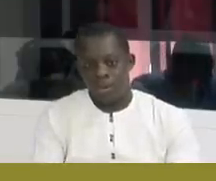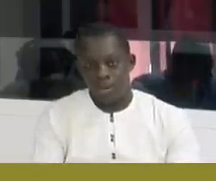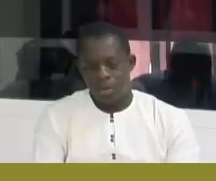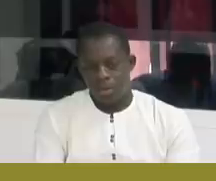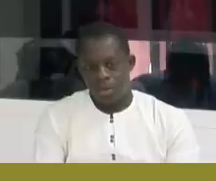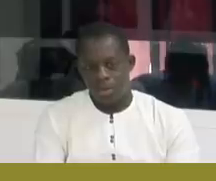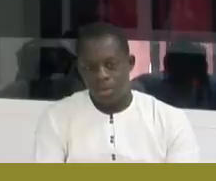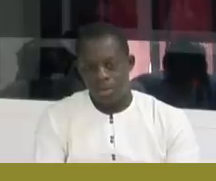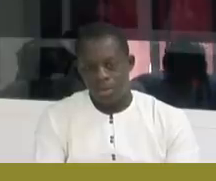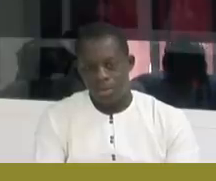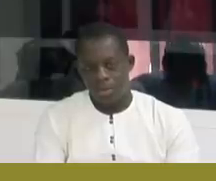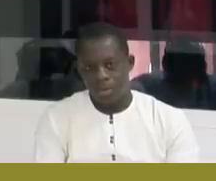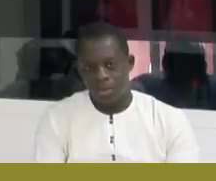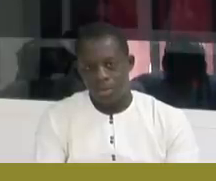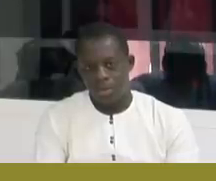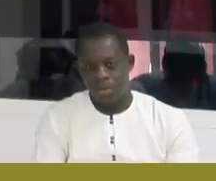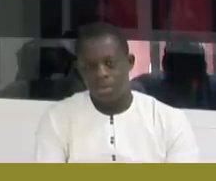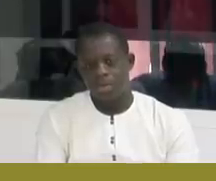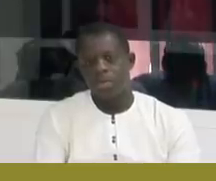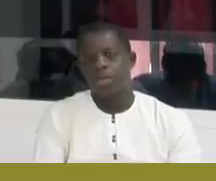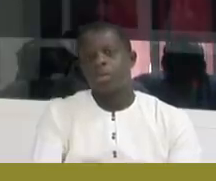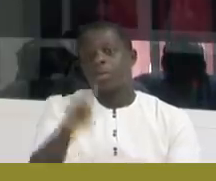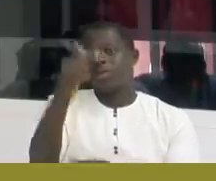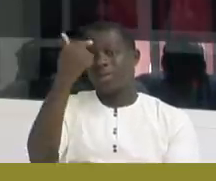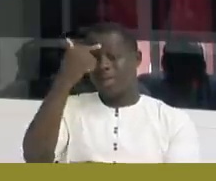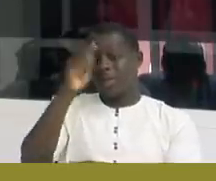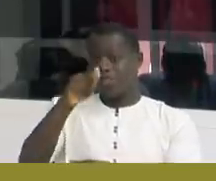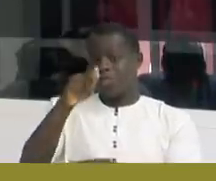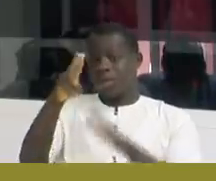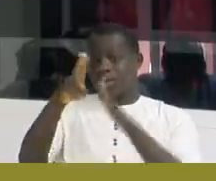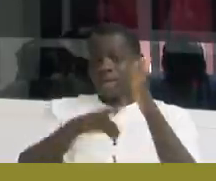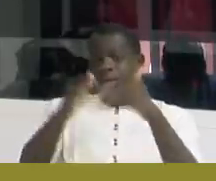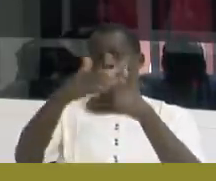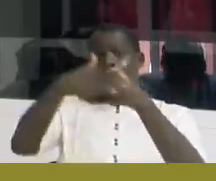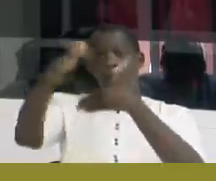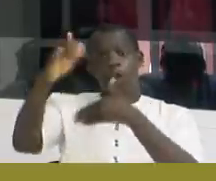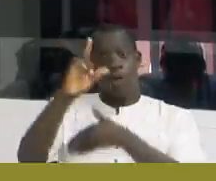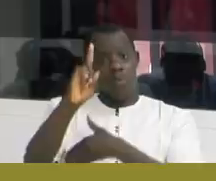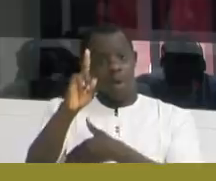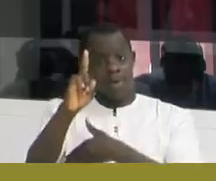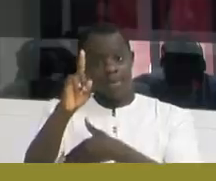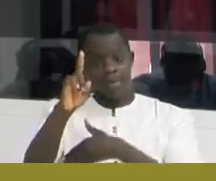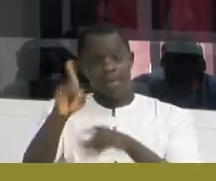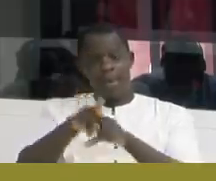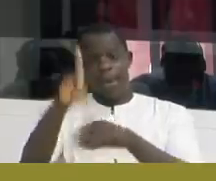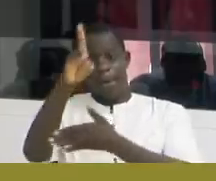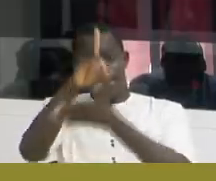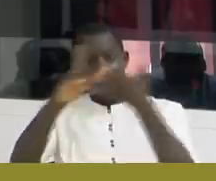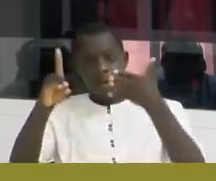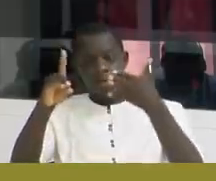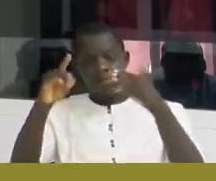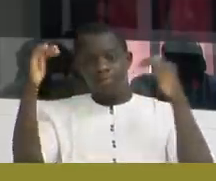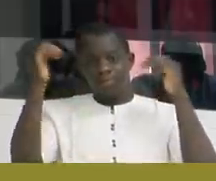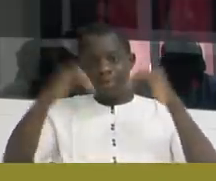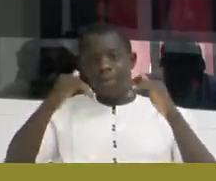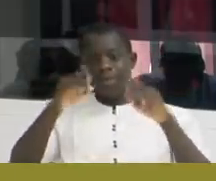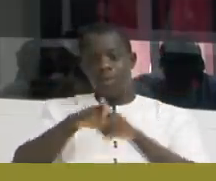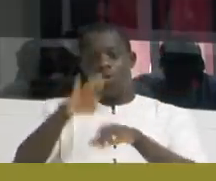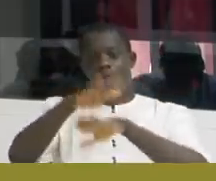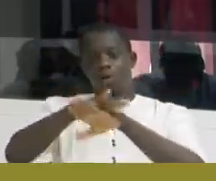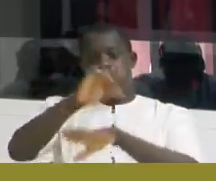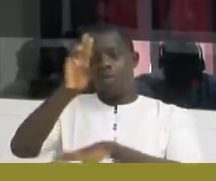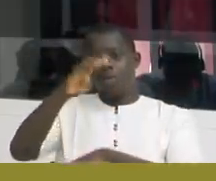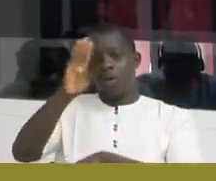You think you'll need more than one session on Monday? Yeah. With the Honorable